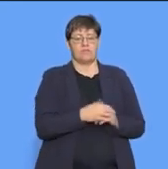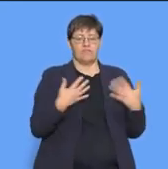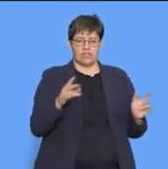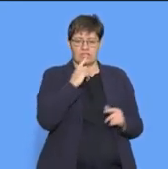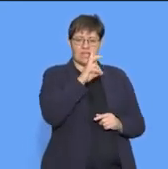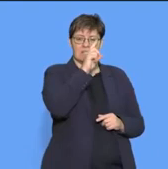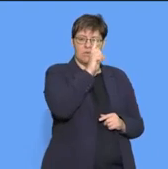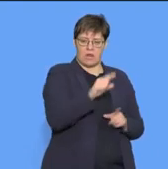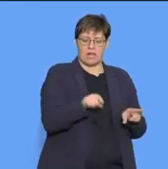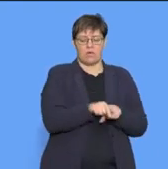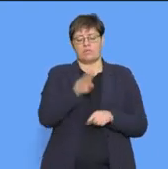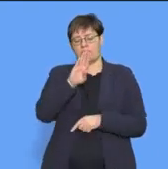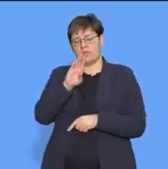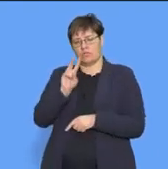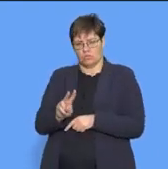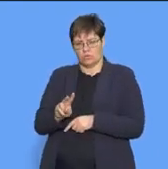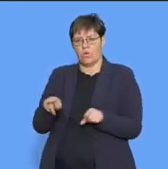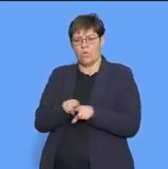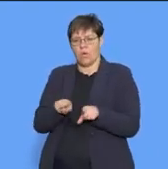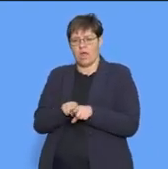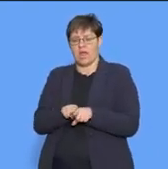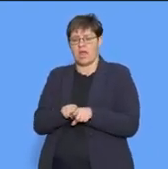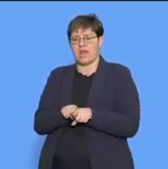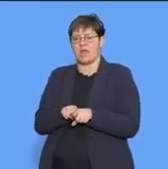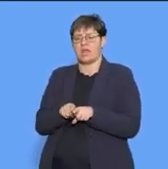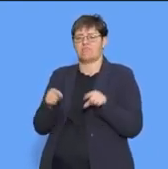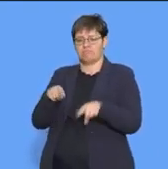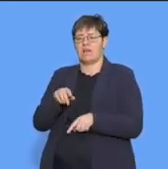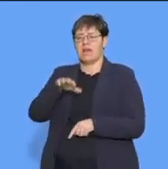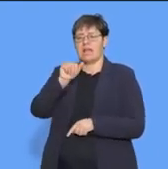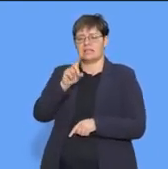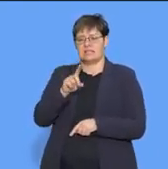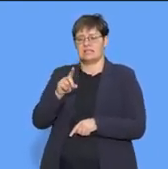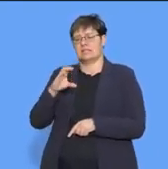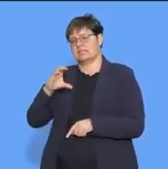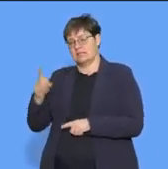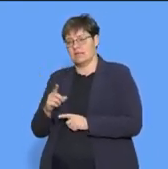okay, so we said now D1 will equal to B2, and remember they're both going to equal to